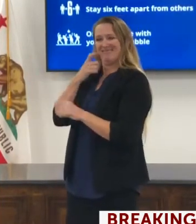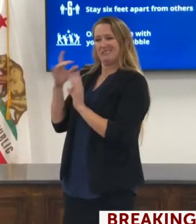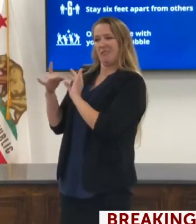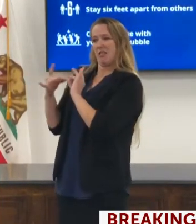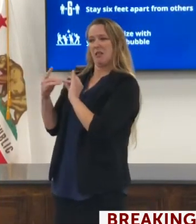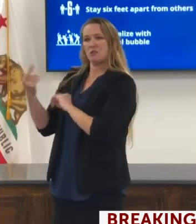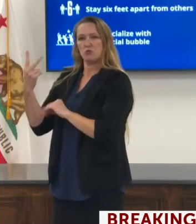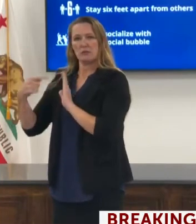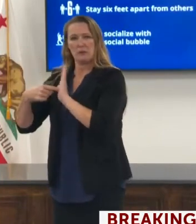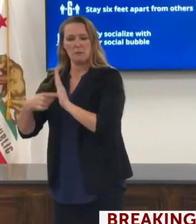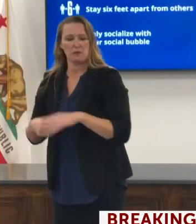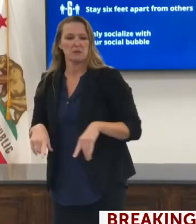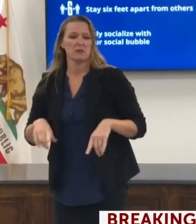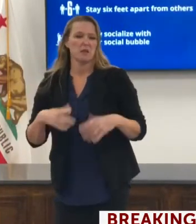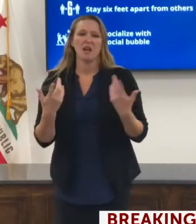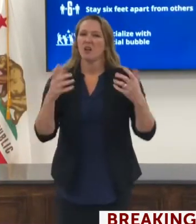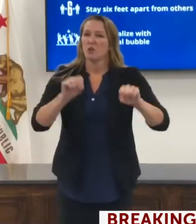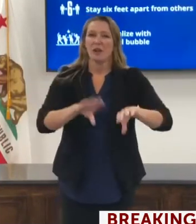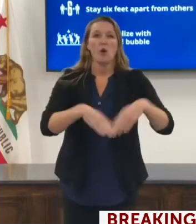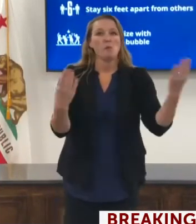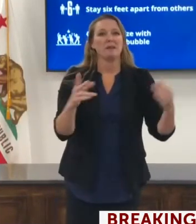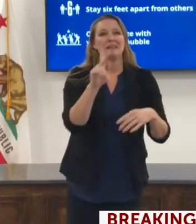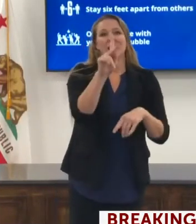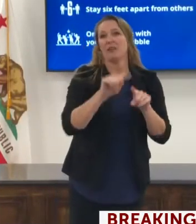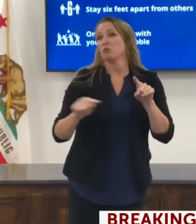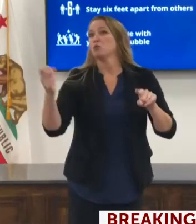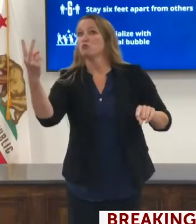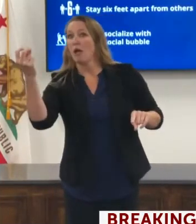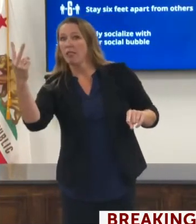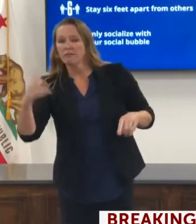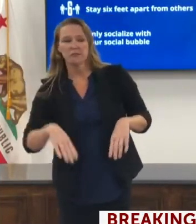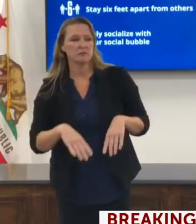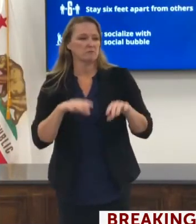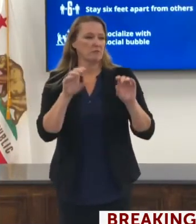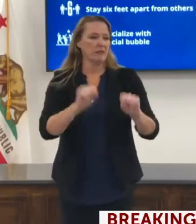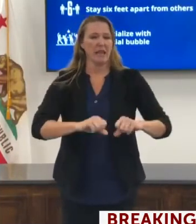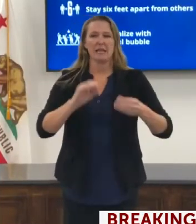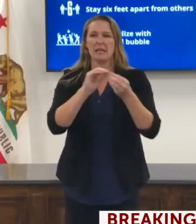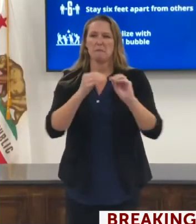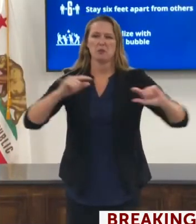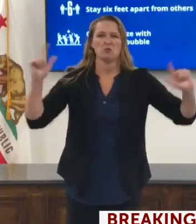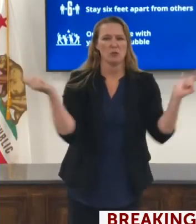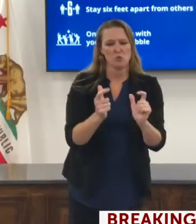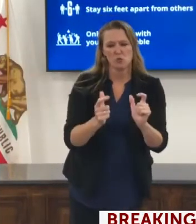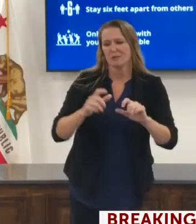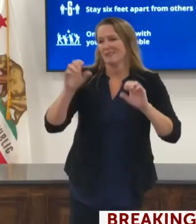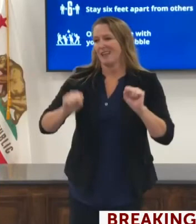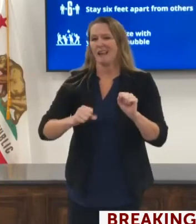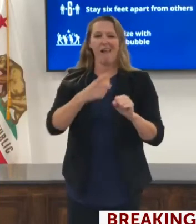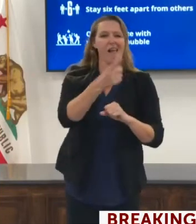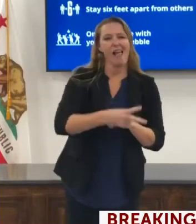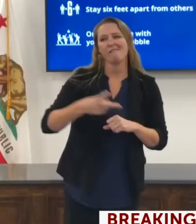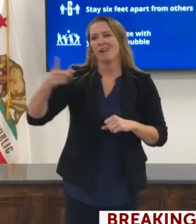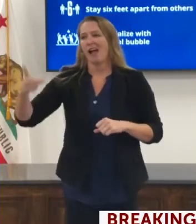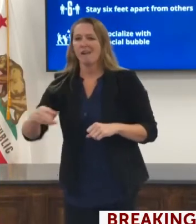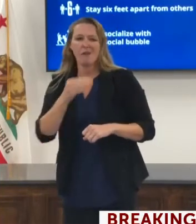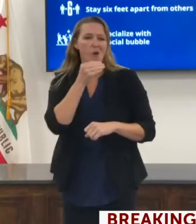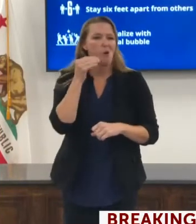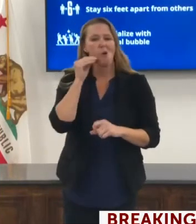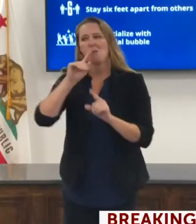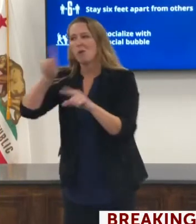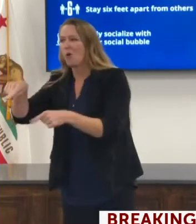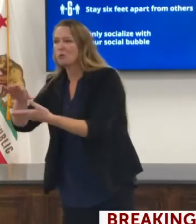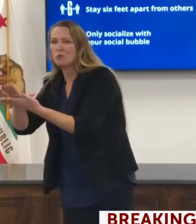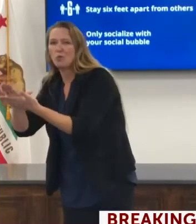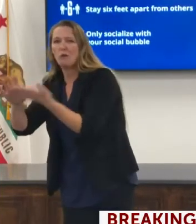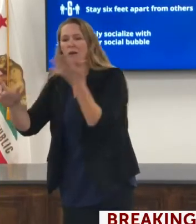And that could be K through 12. It can be smaller numbers. It can be a hybrid system. It can be, lots of different ways that